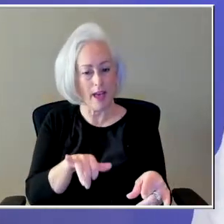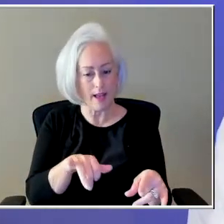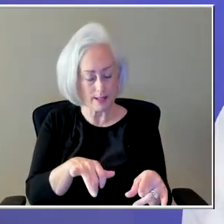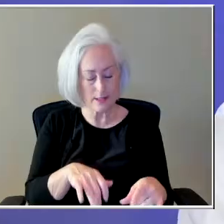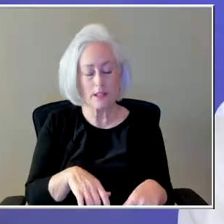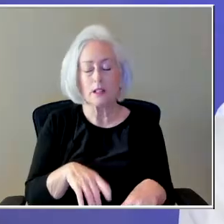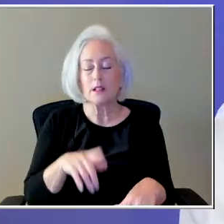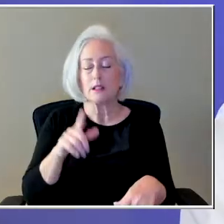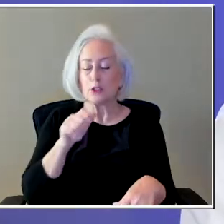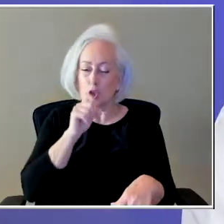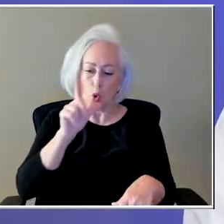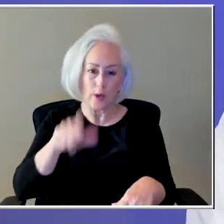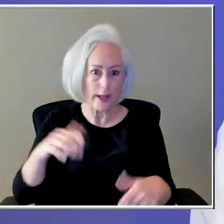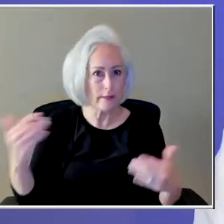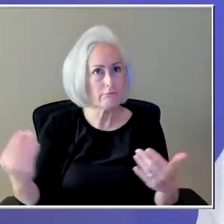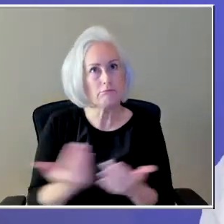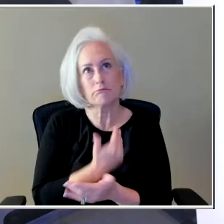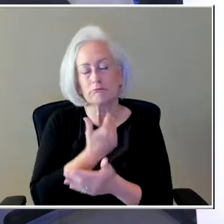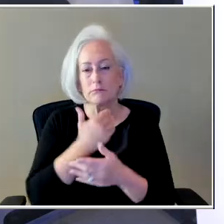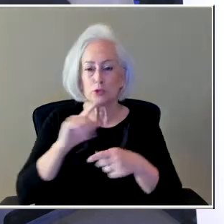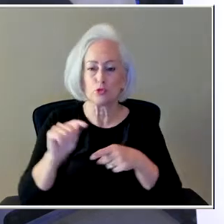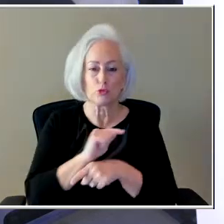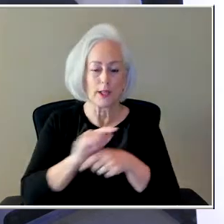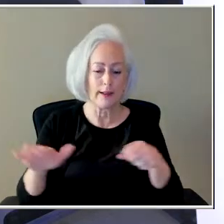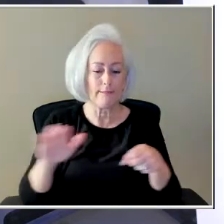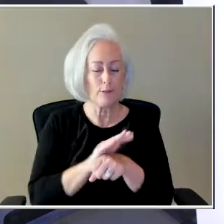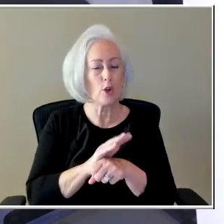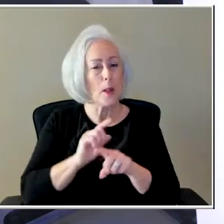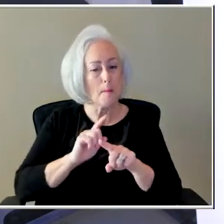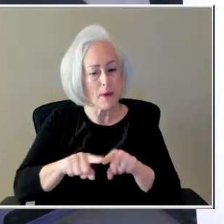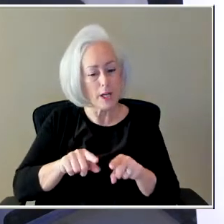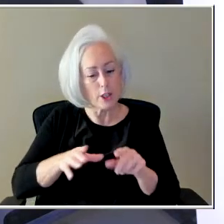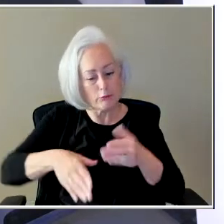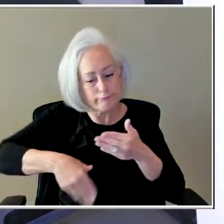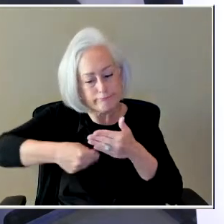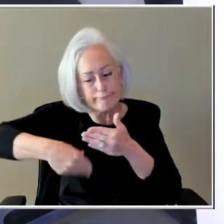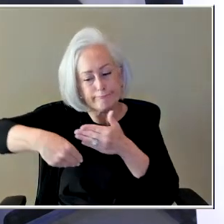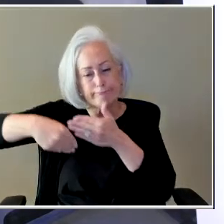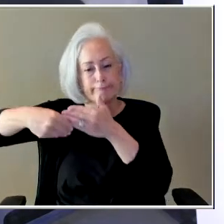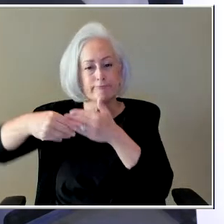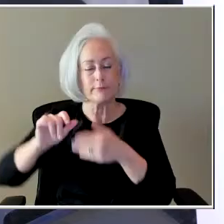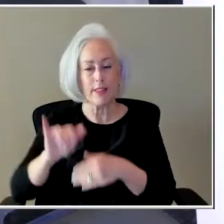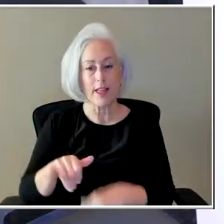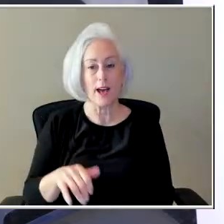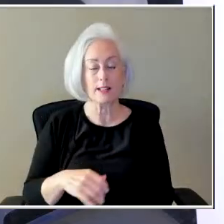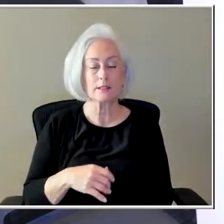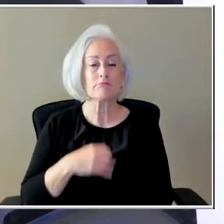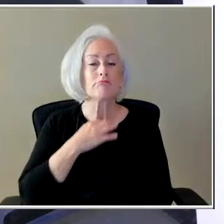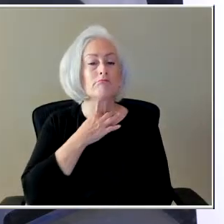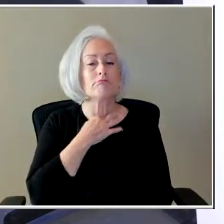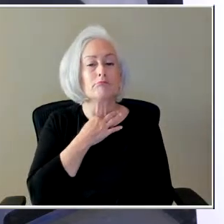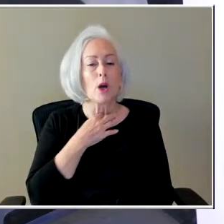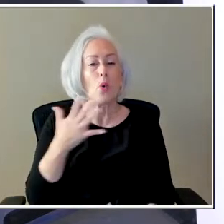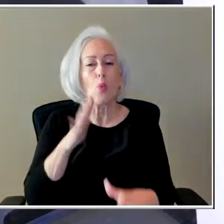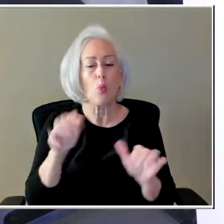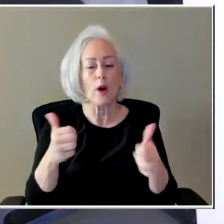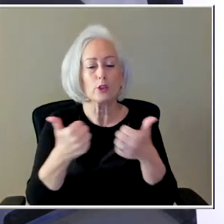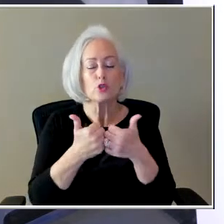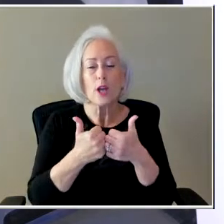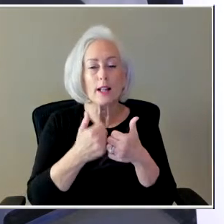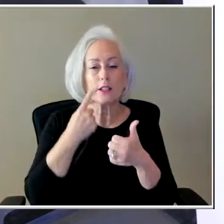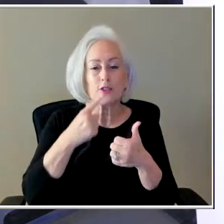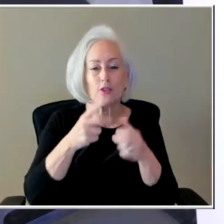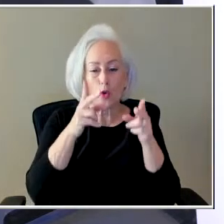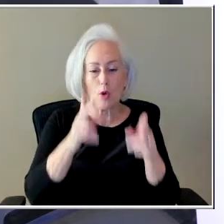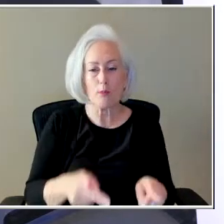and then you can start working on it. Ruth Ellen has a question. What concerns and challenges are there when you're performing surgery on someone as they get over the